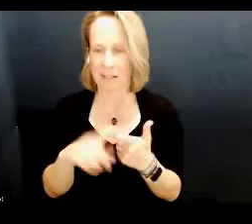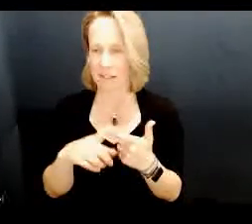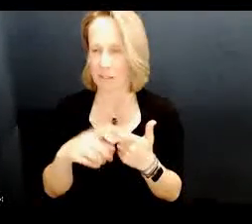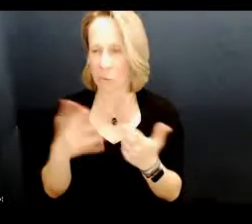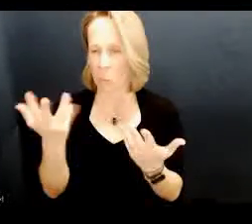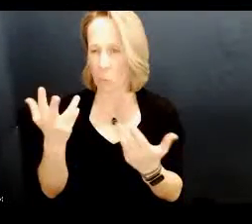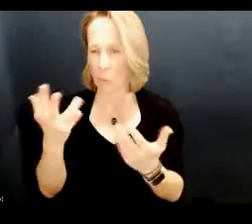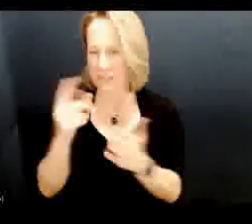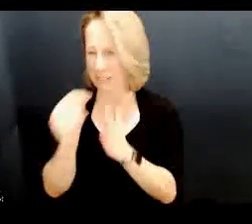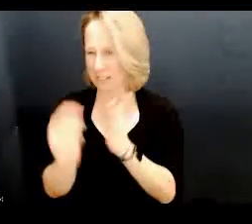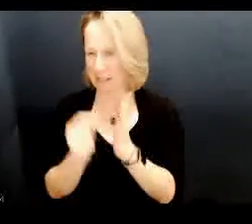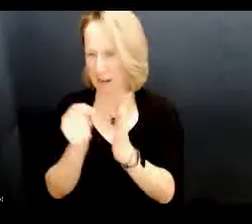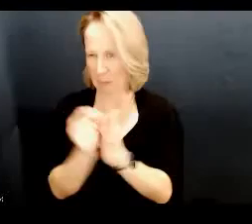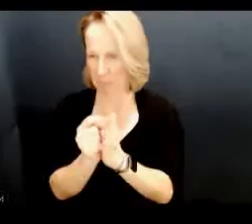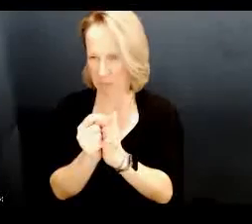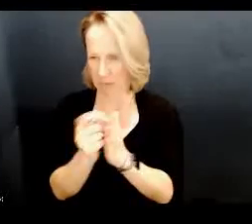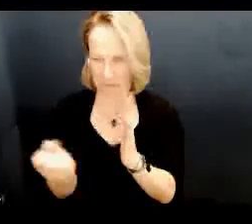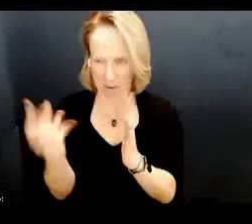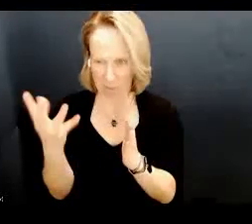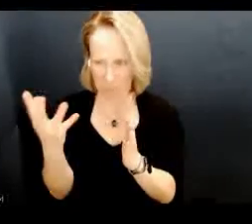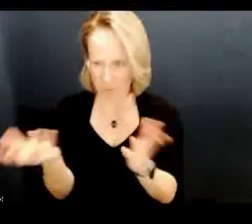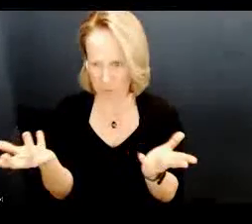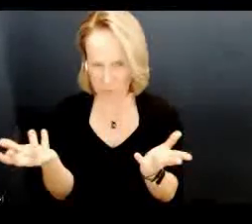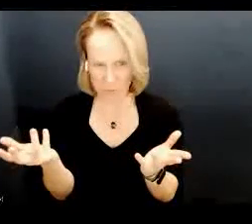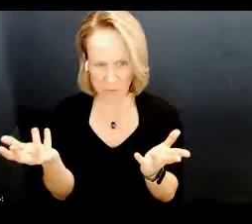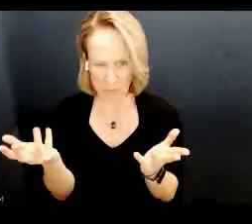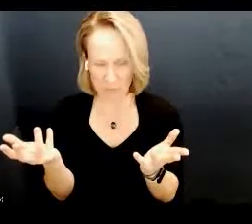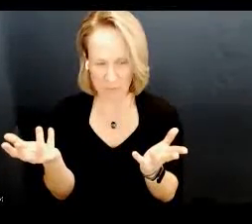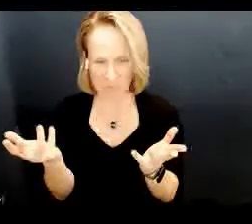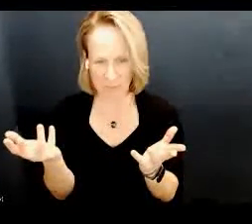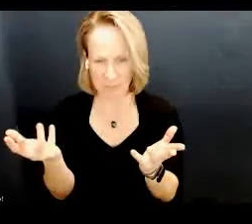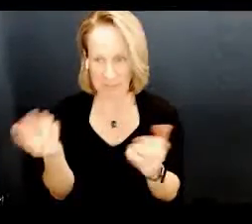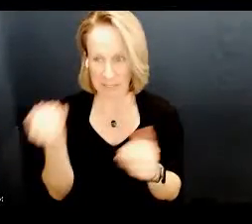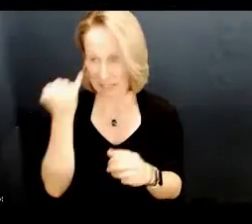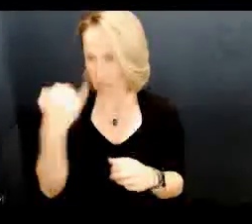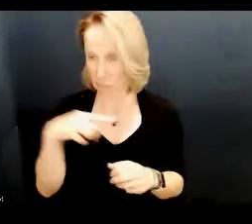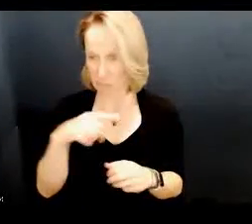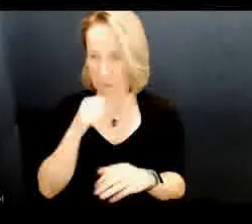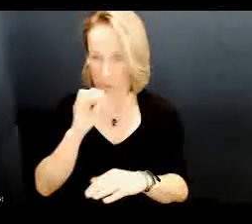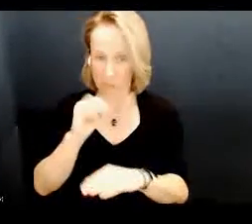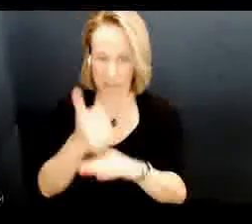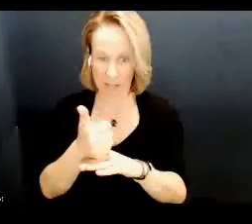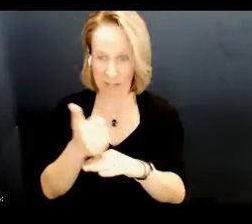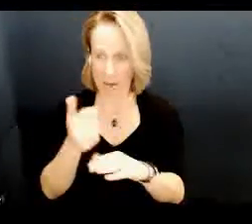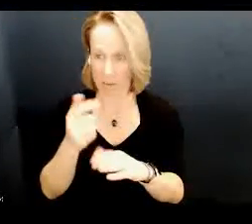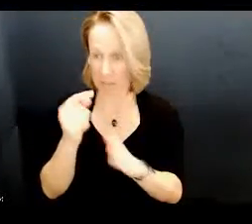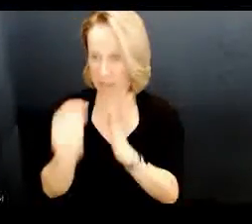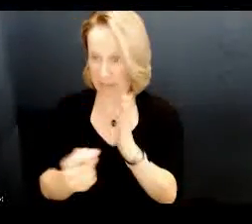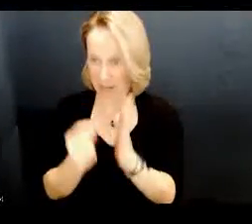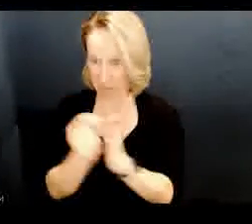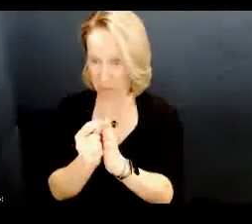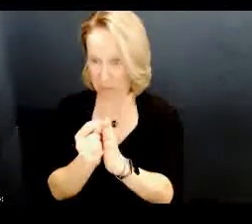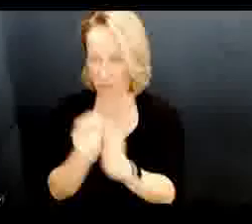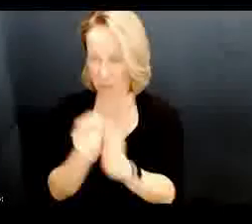ourselves a timeline because, you know, sometimes if we don't set a timeline, we might put it on the back